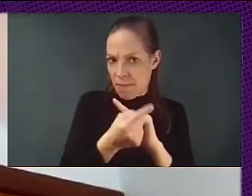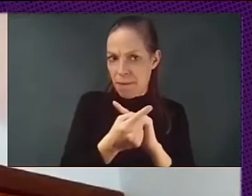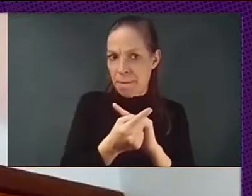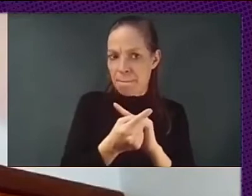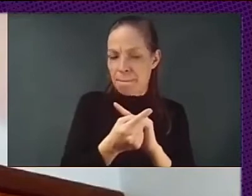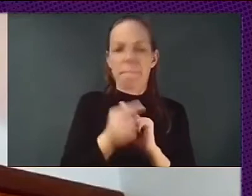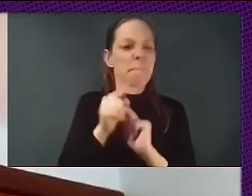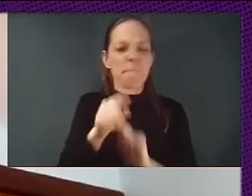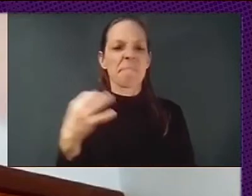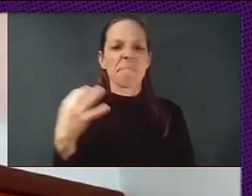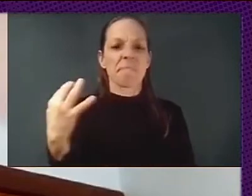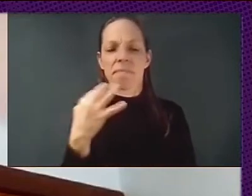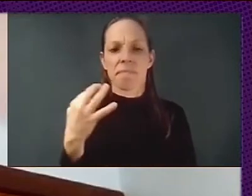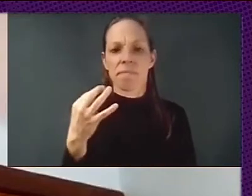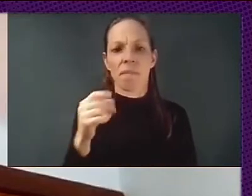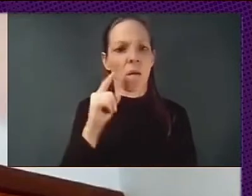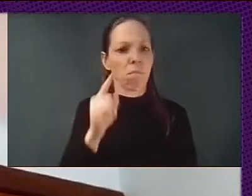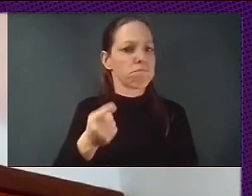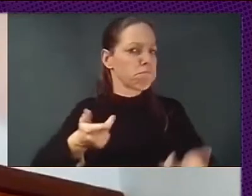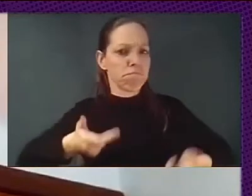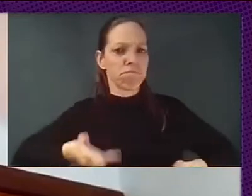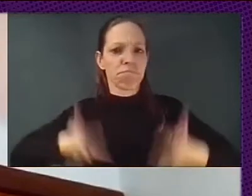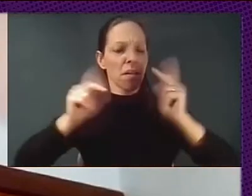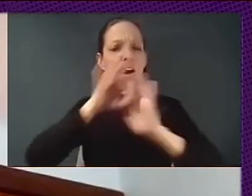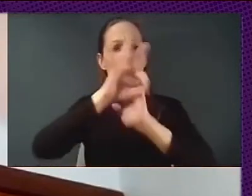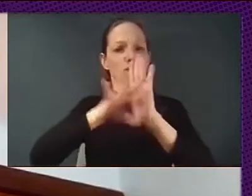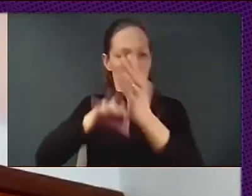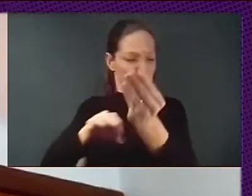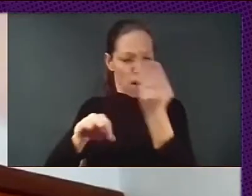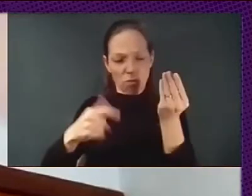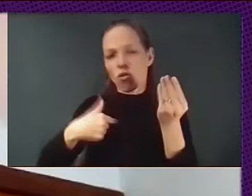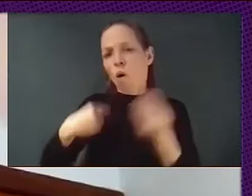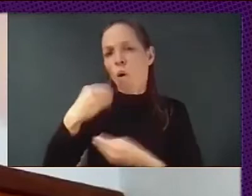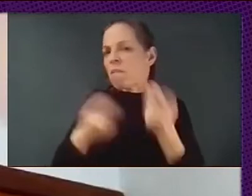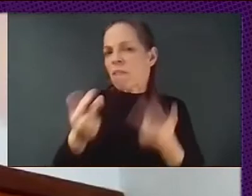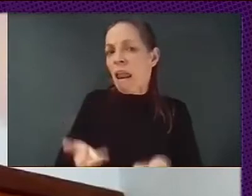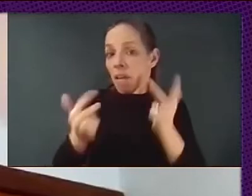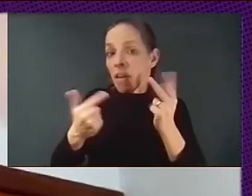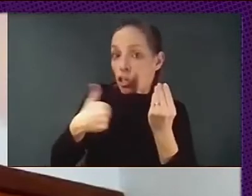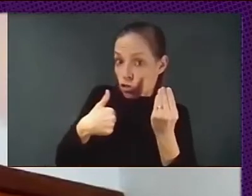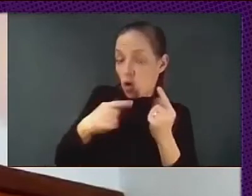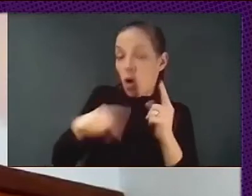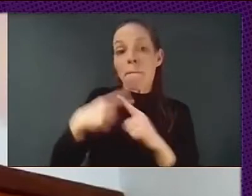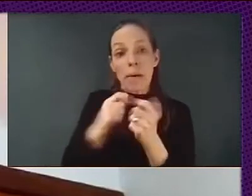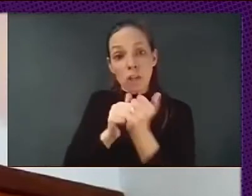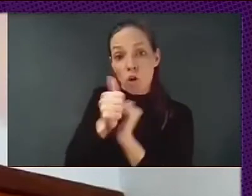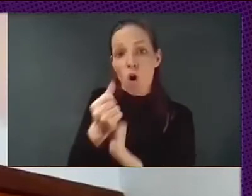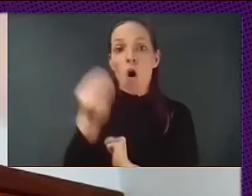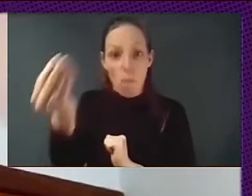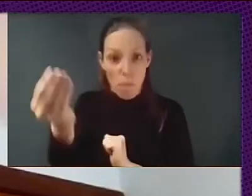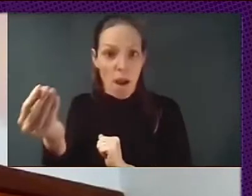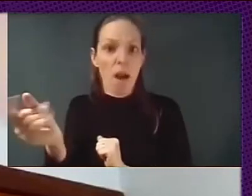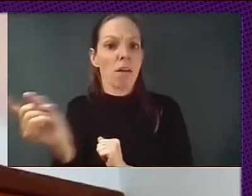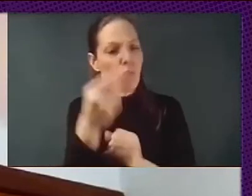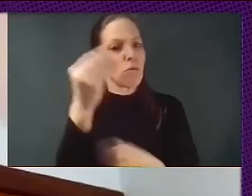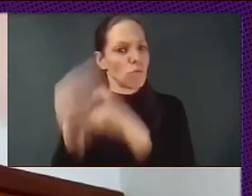for anybody who receives a copy of this software. That was taken up in the Global South. So while